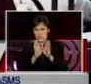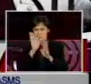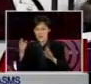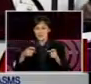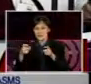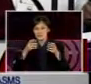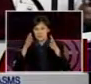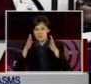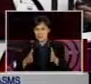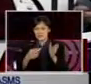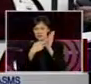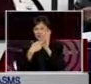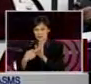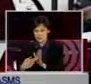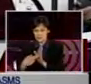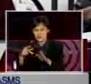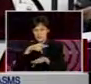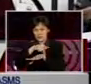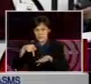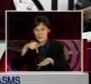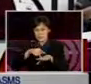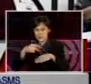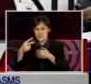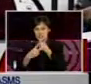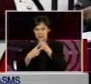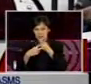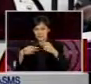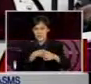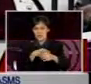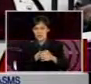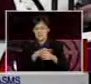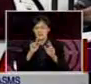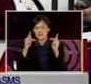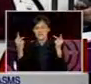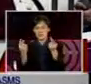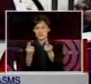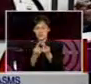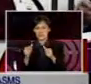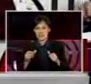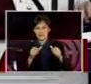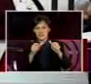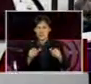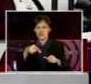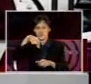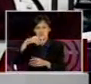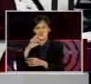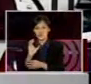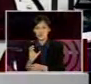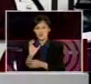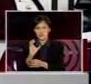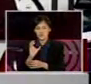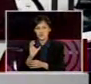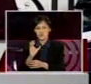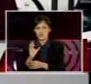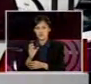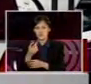authorized representative of the Philippine Savings Bank, Katipunan Branch, Katipunan Avenue, Loyola Heights, Quezon City, is